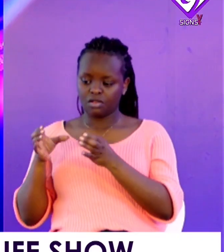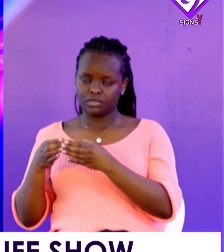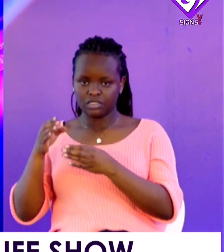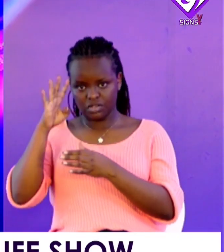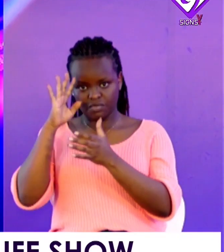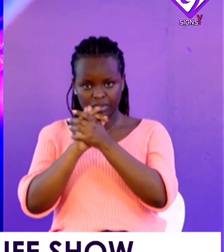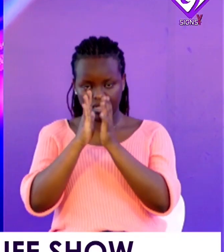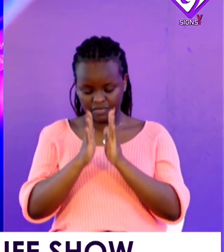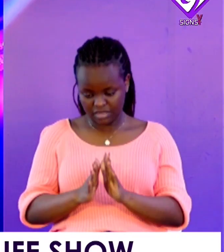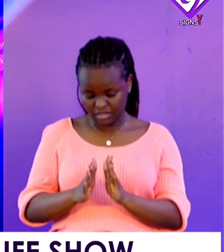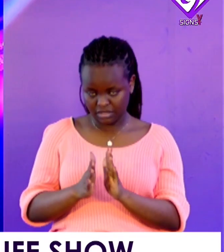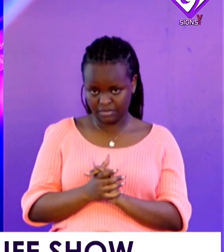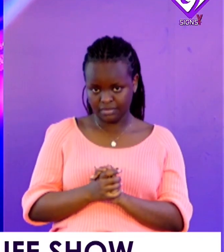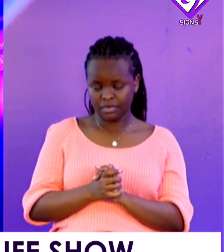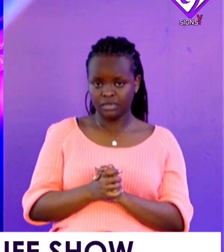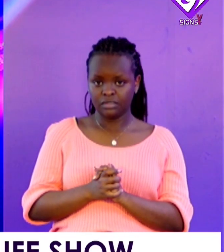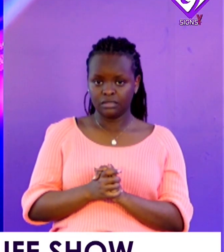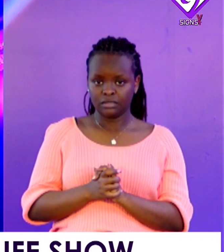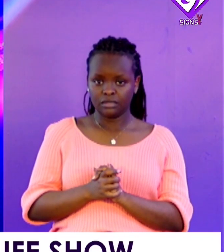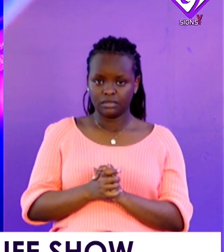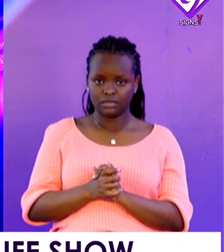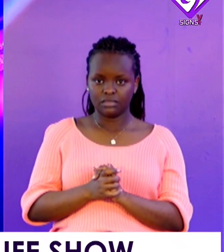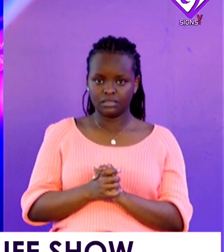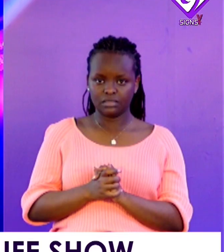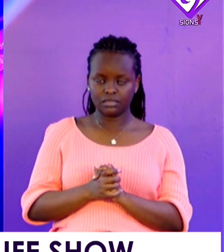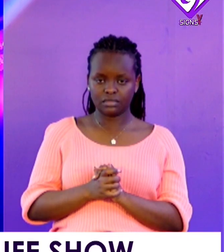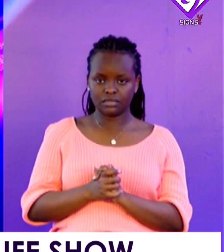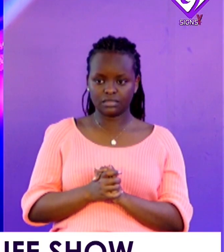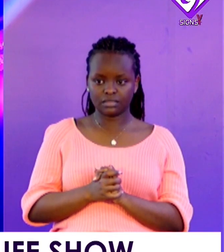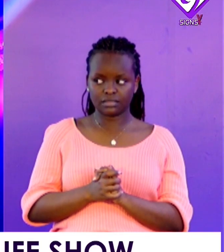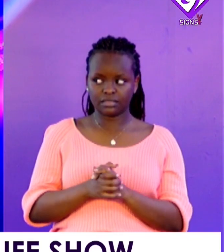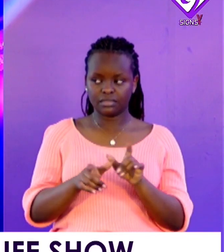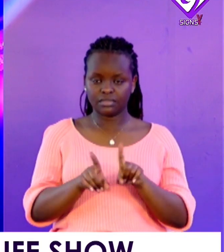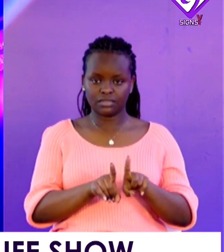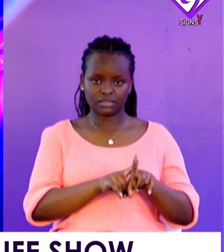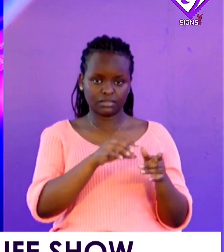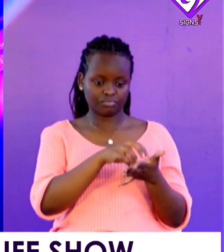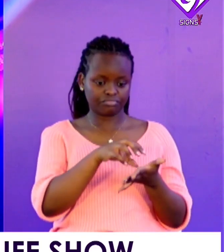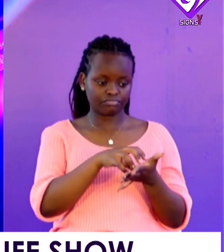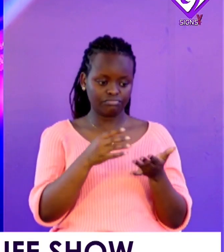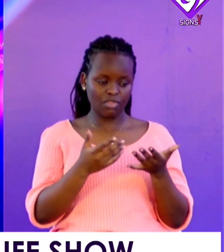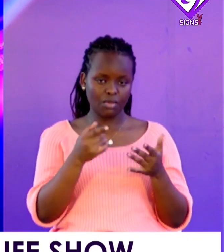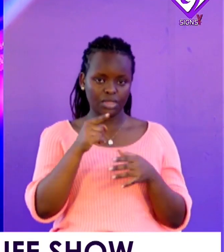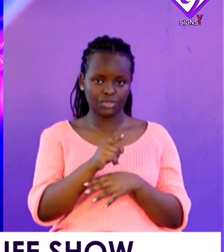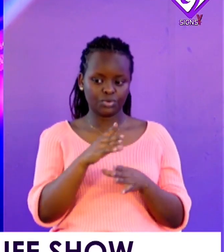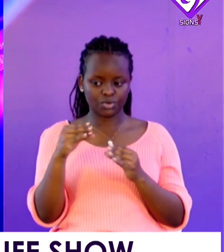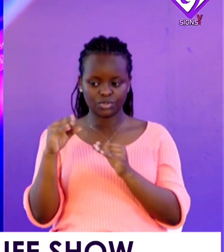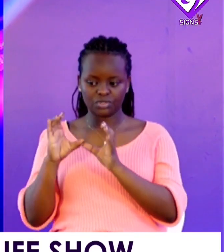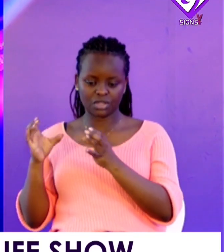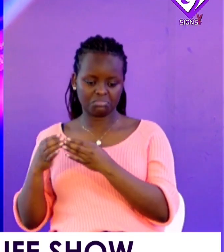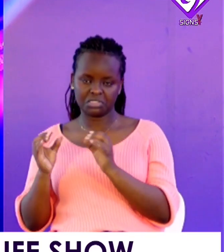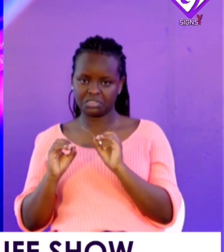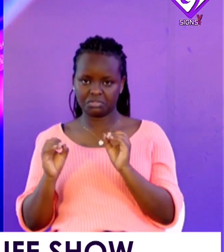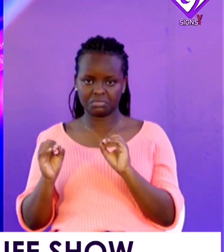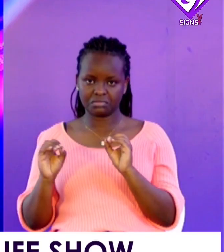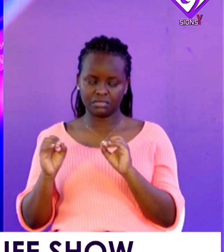believers. And even when, even in cases where you don't belong to a community of believers,